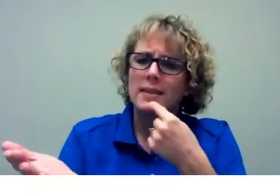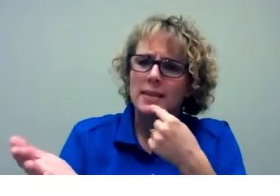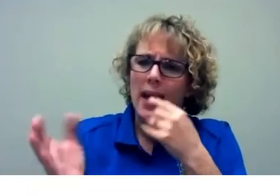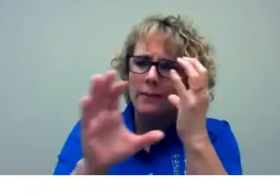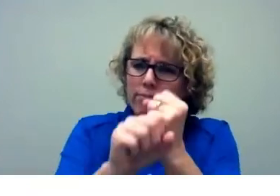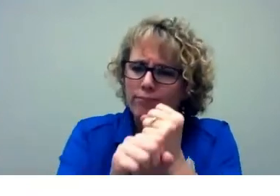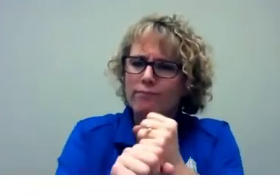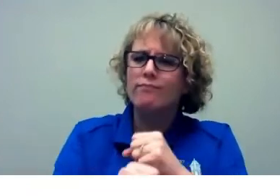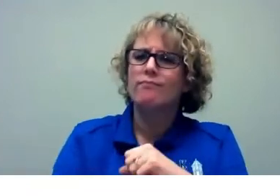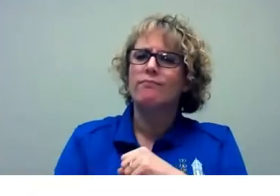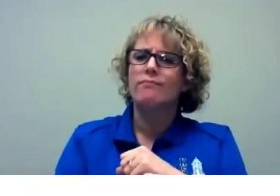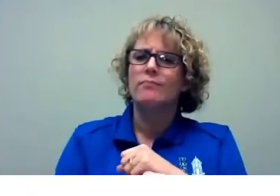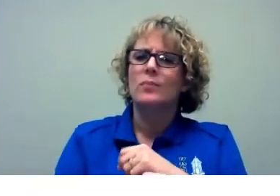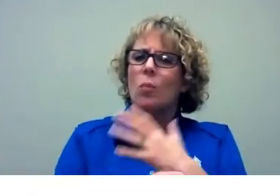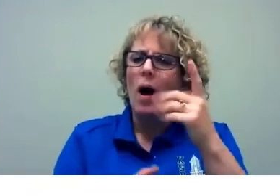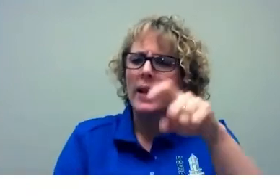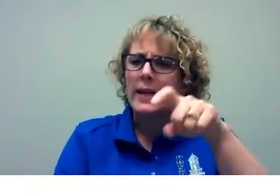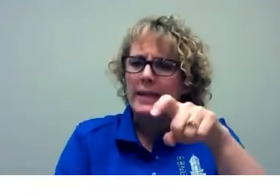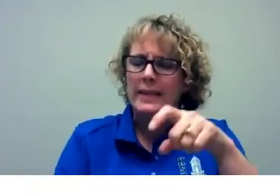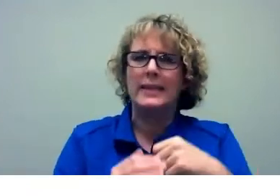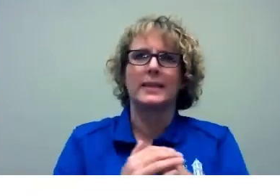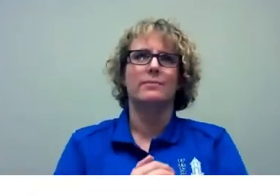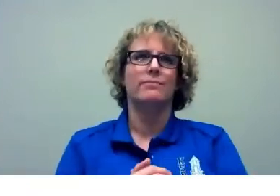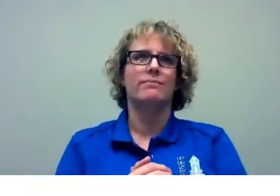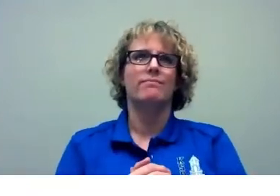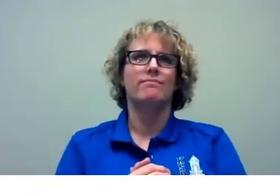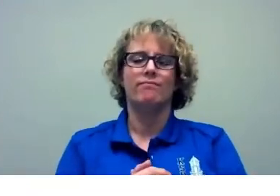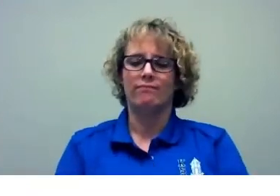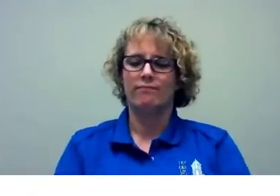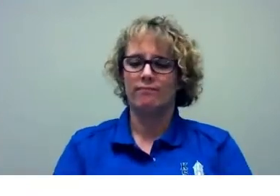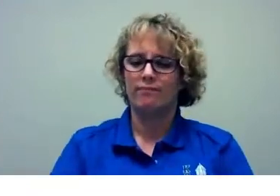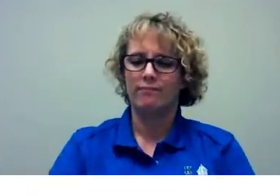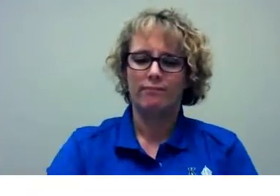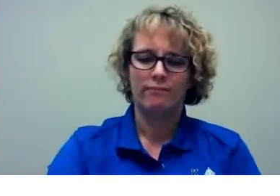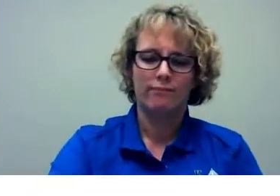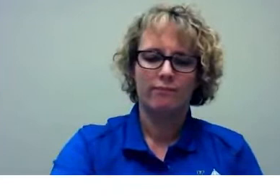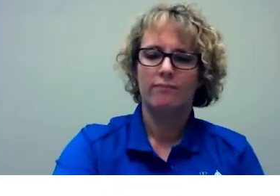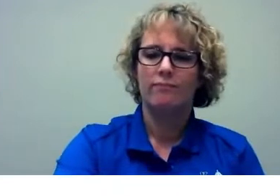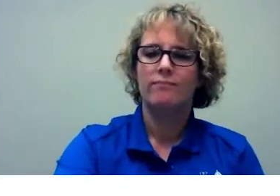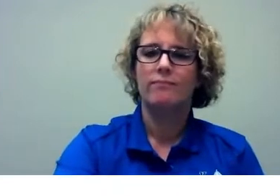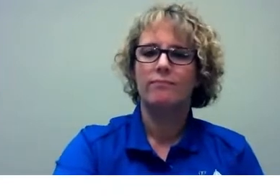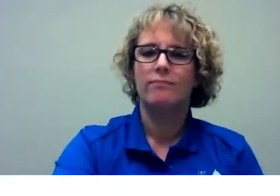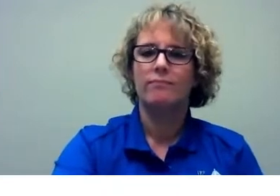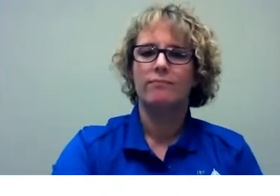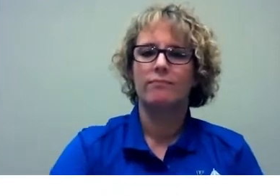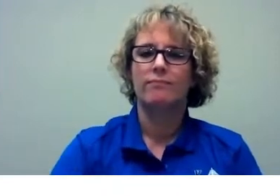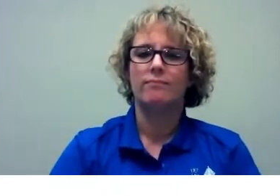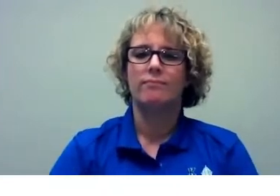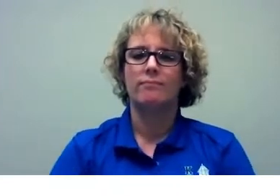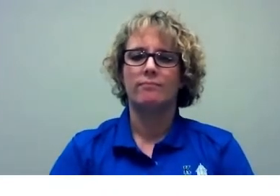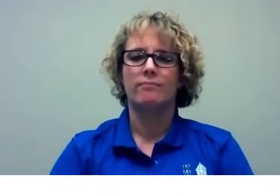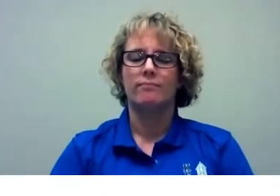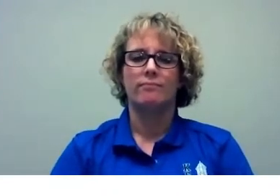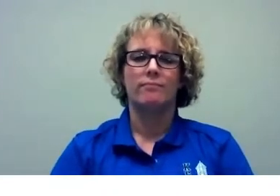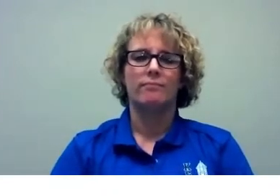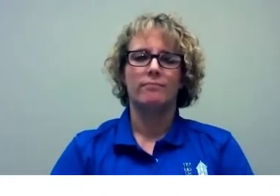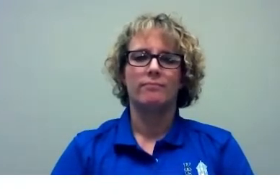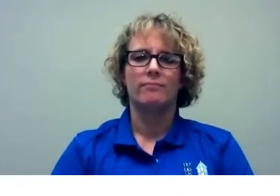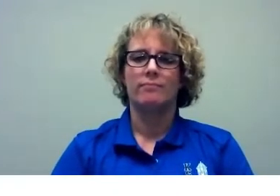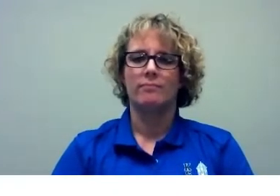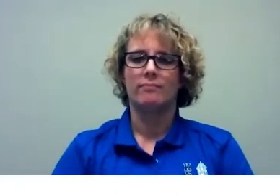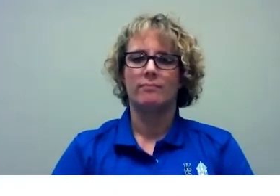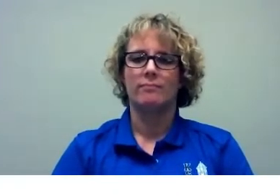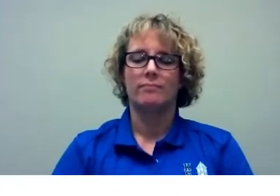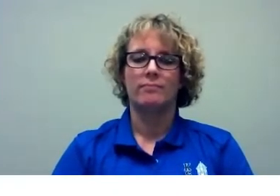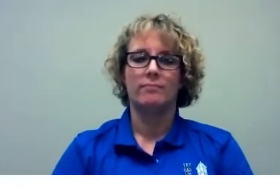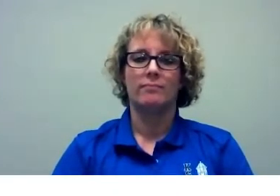And again, when you have finished talking, re-summarize what it is that they've said and ask them what it is that they need.